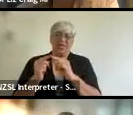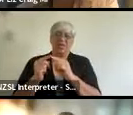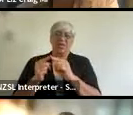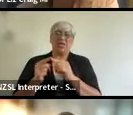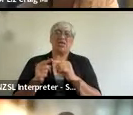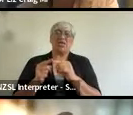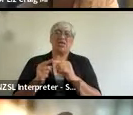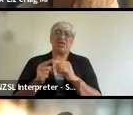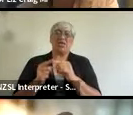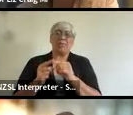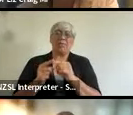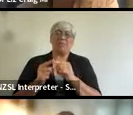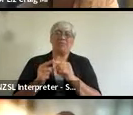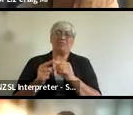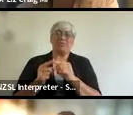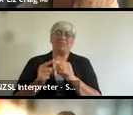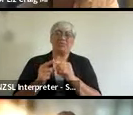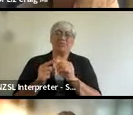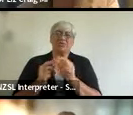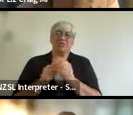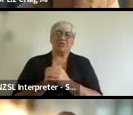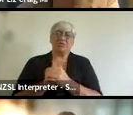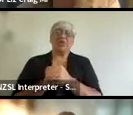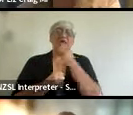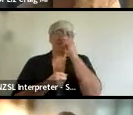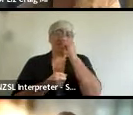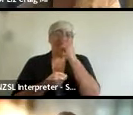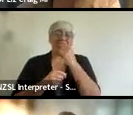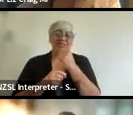the government